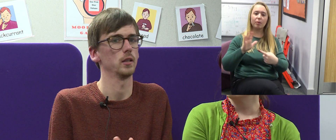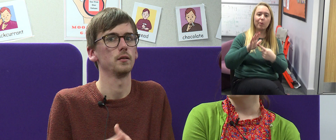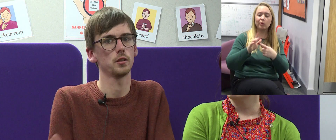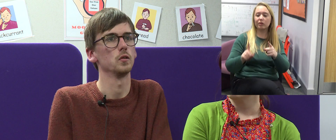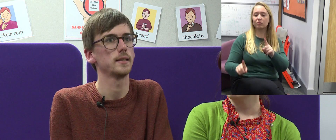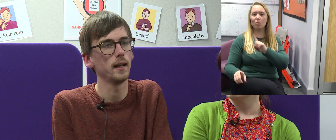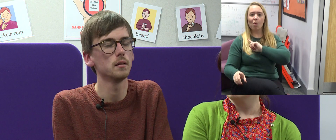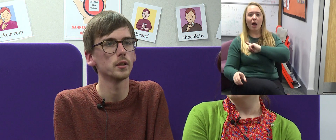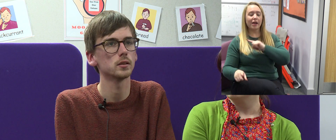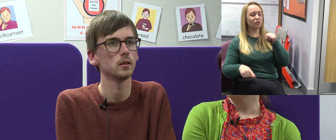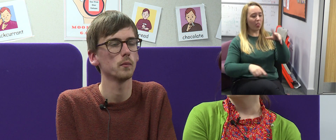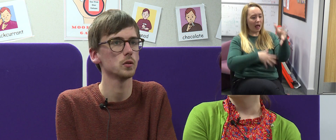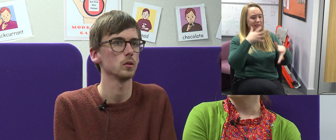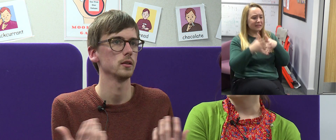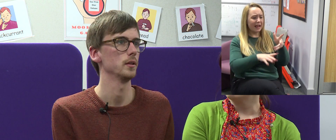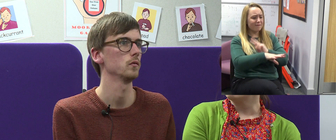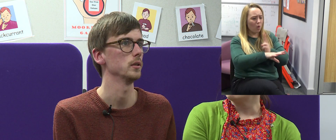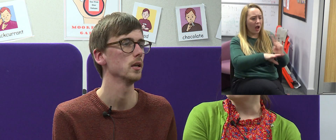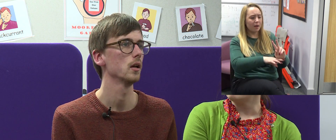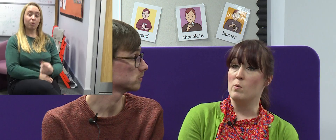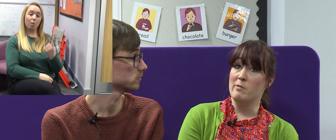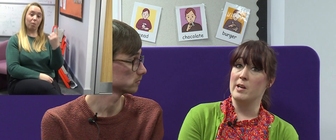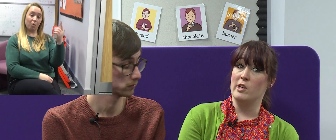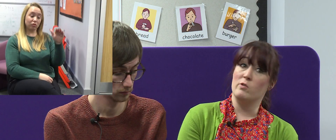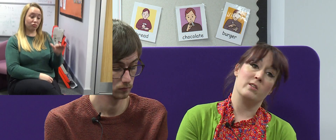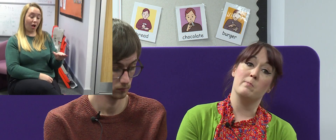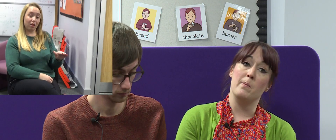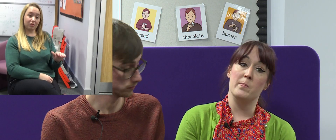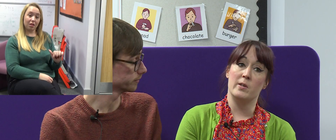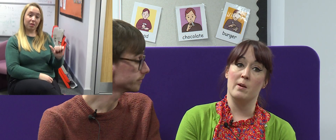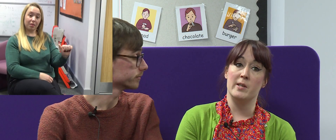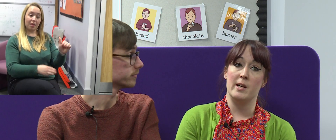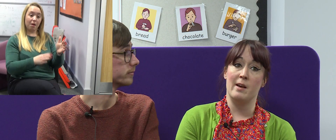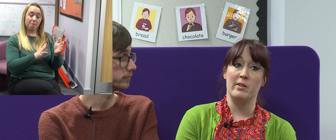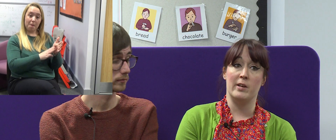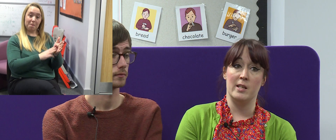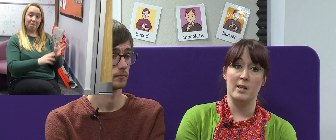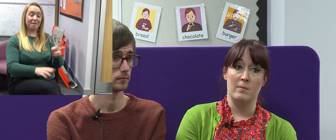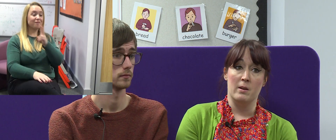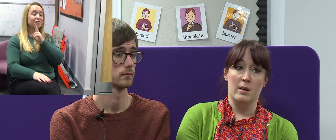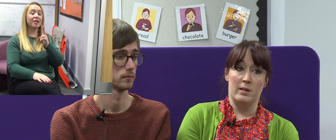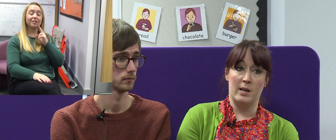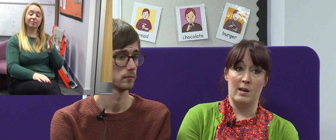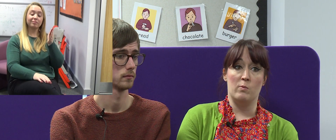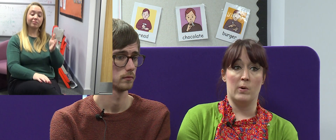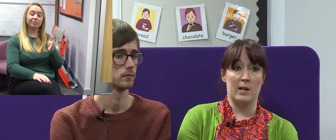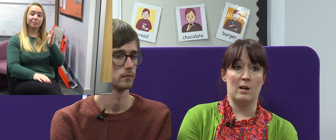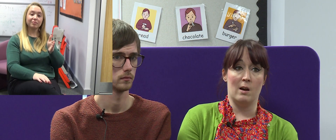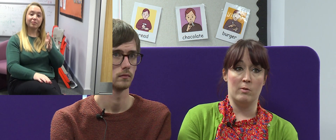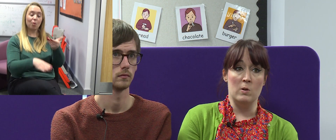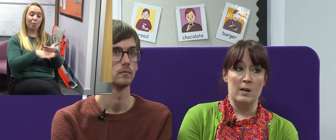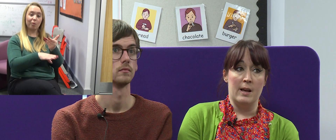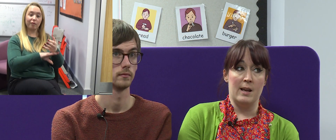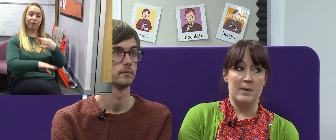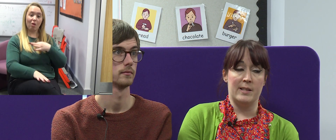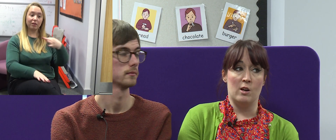why am I learning this new sign in British Sign Language, what does it mean for me? One of my children's mums comes in every Friday to help work in